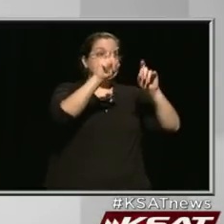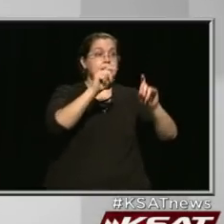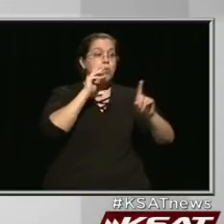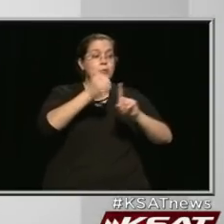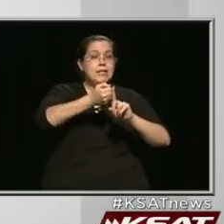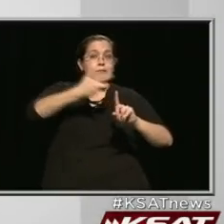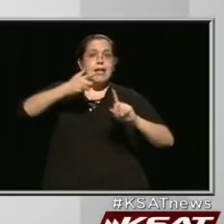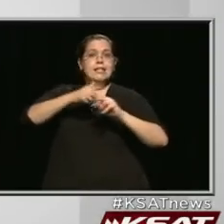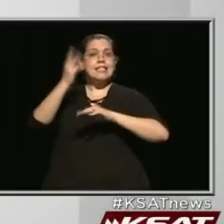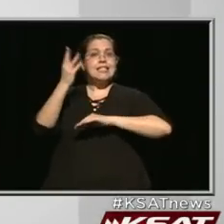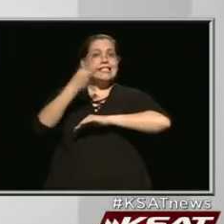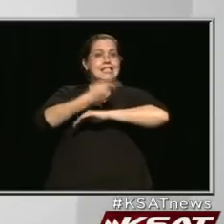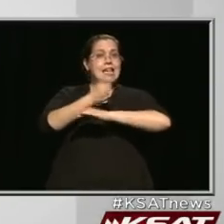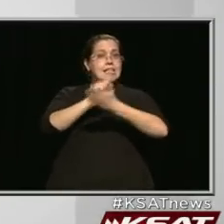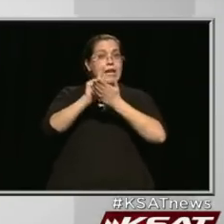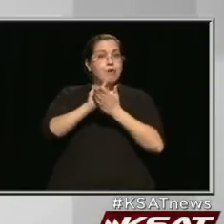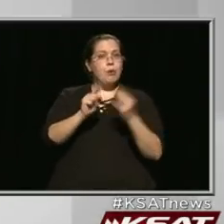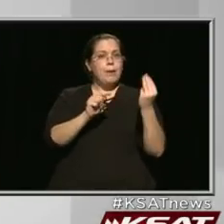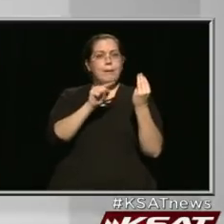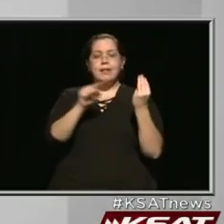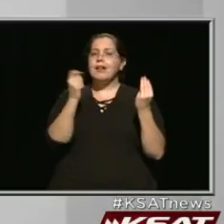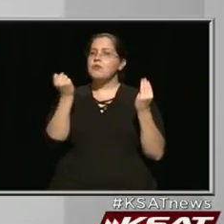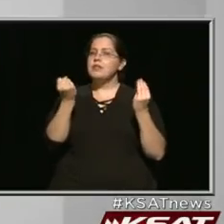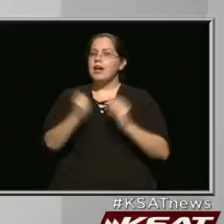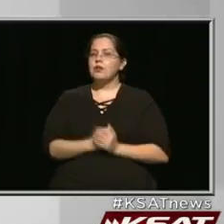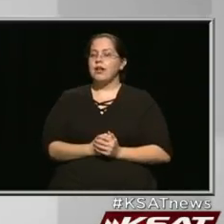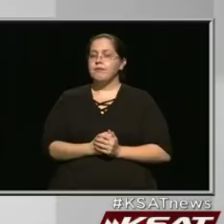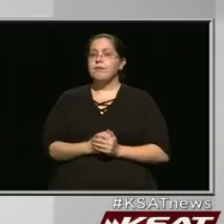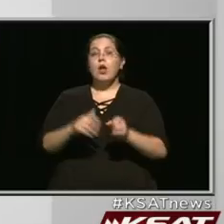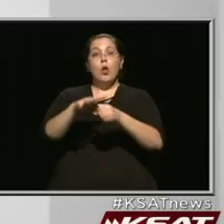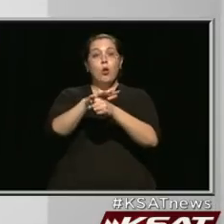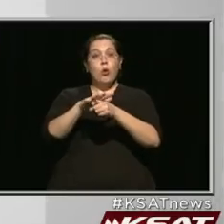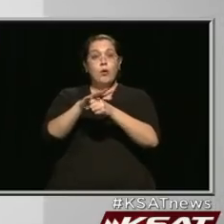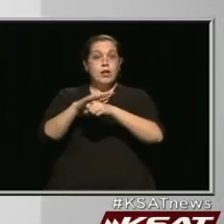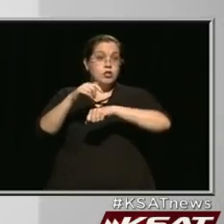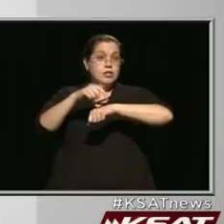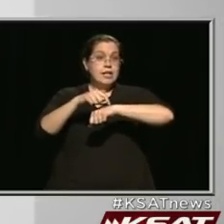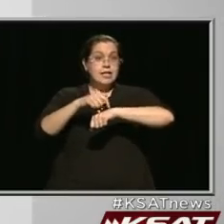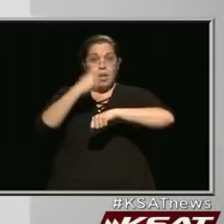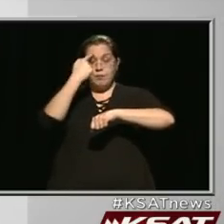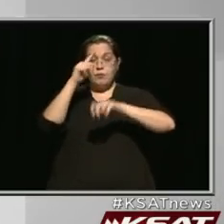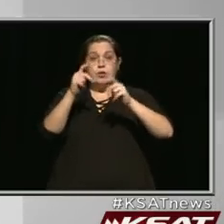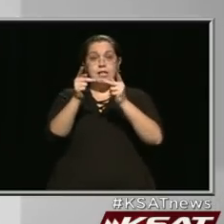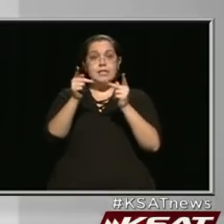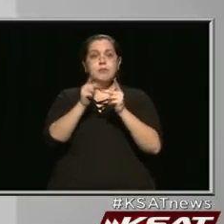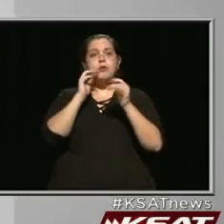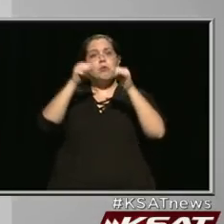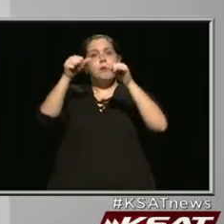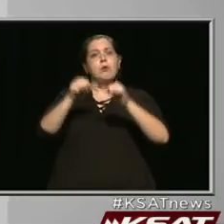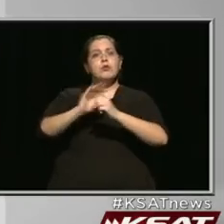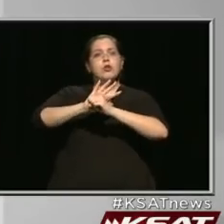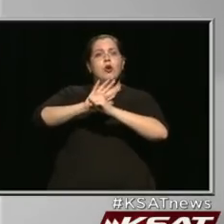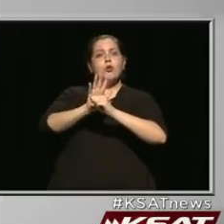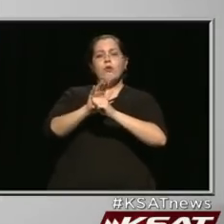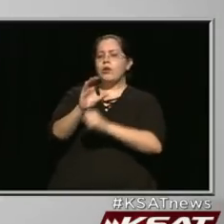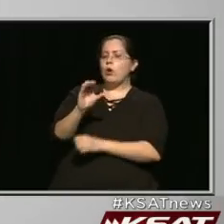to 6 days per week, Monday through Saturday. Locations and times of walk-up tests are posted on